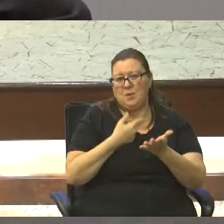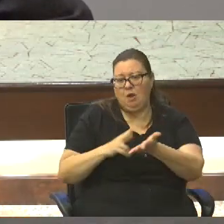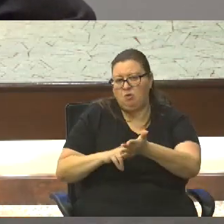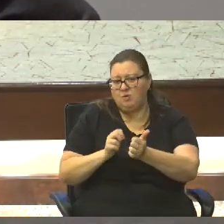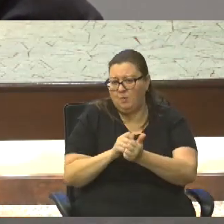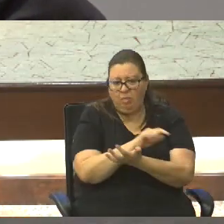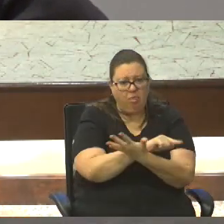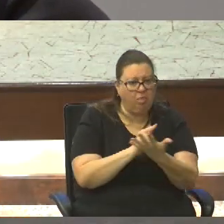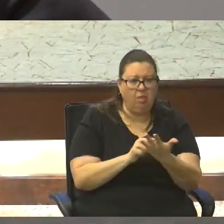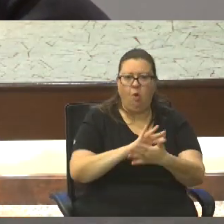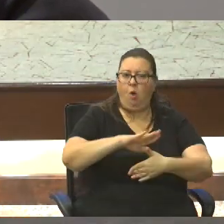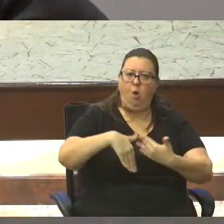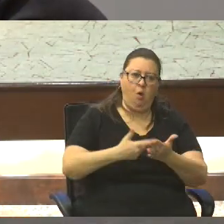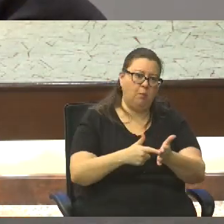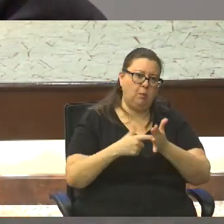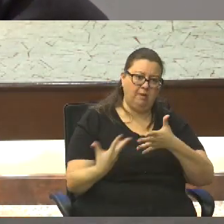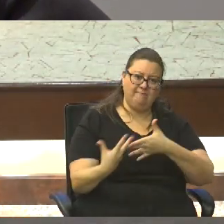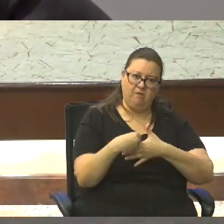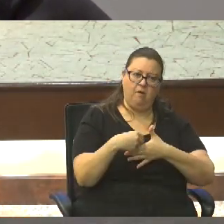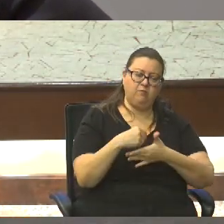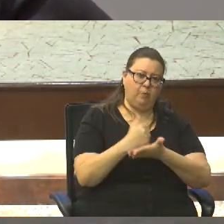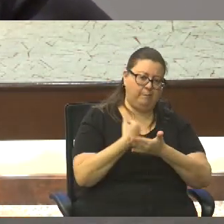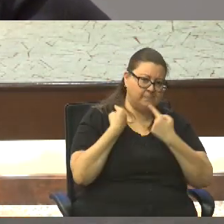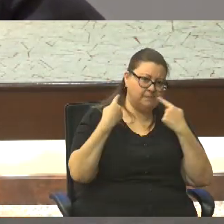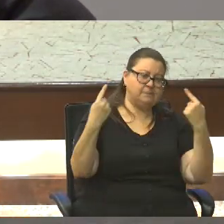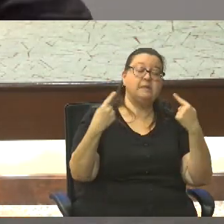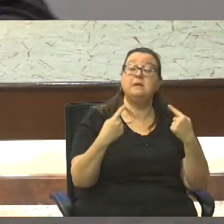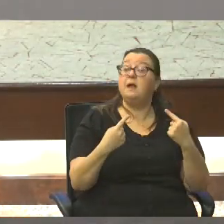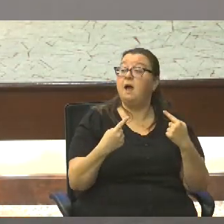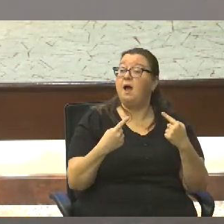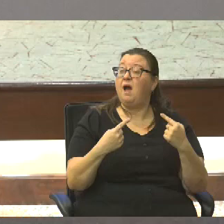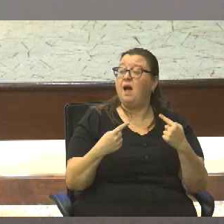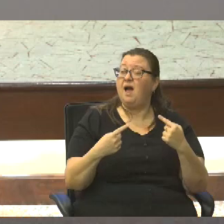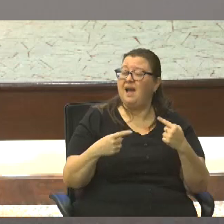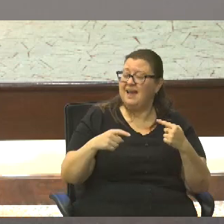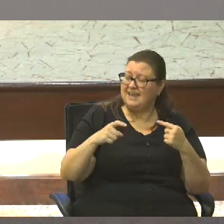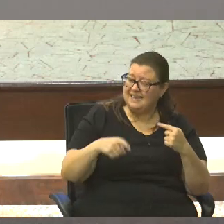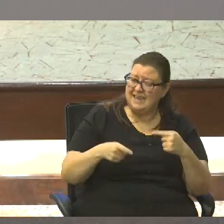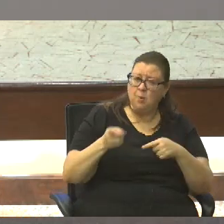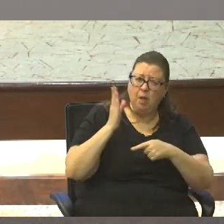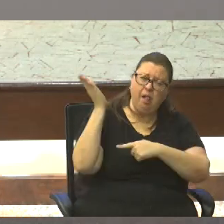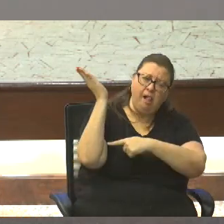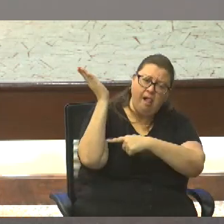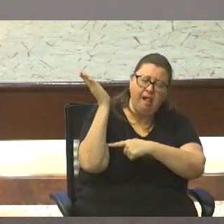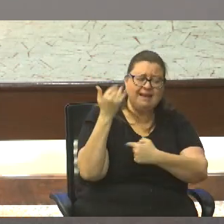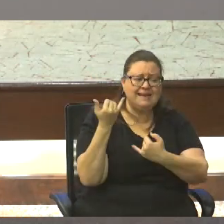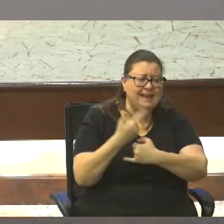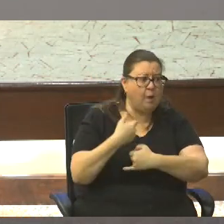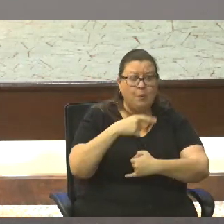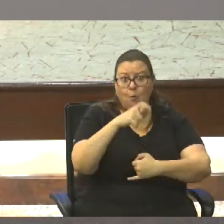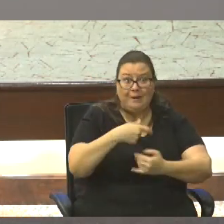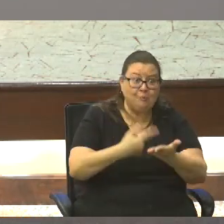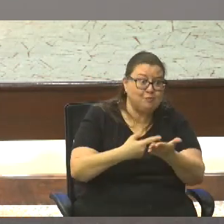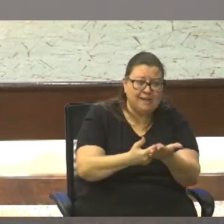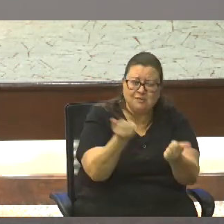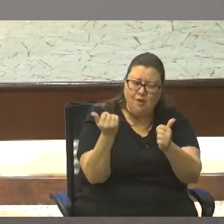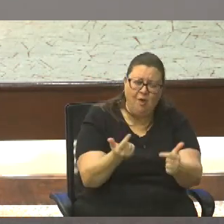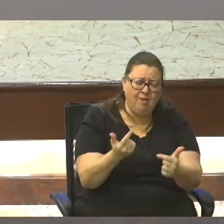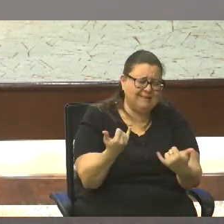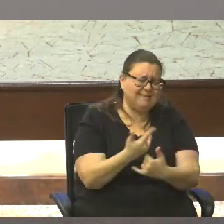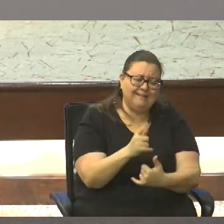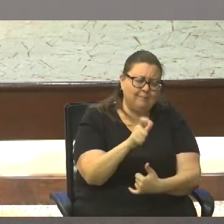I don't need direction or an answer on all the things that Michael's going to bring up to you today, I